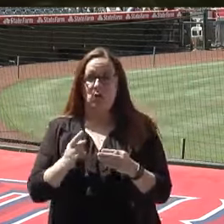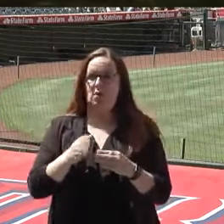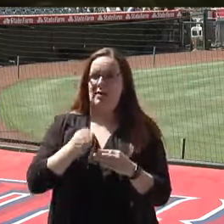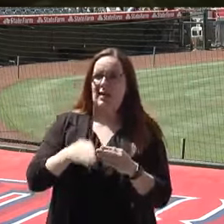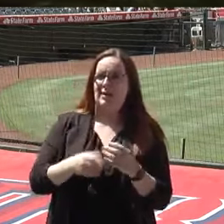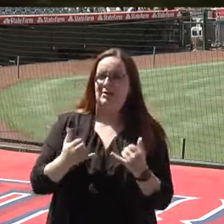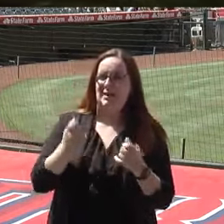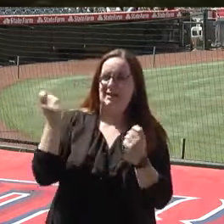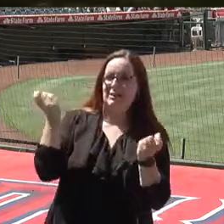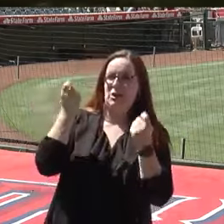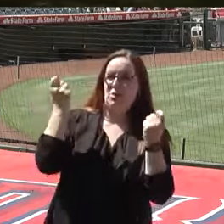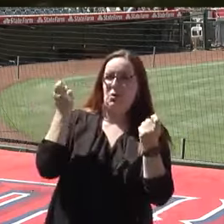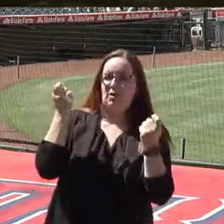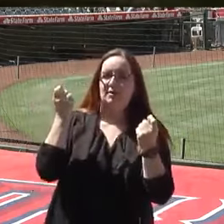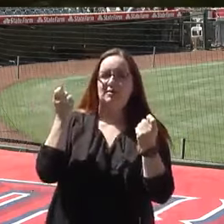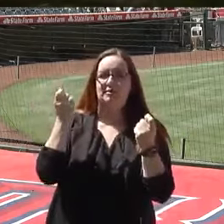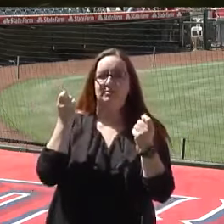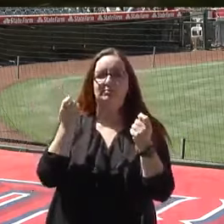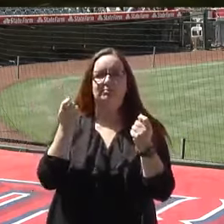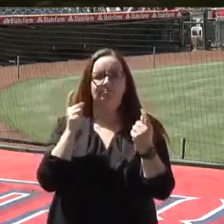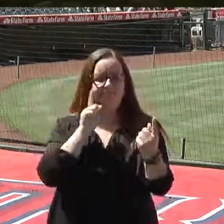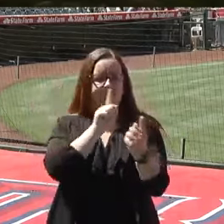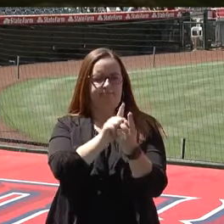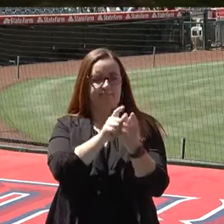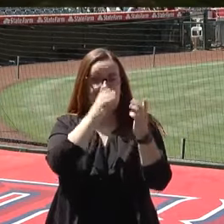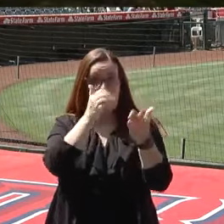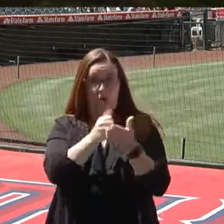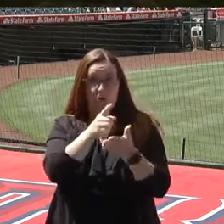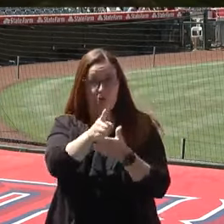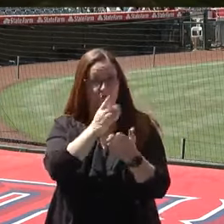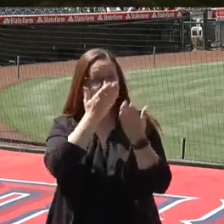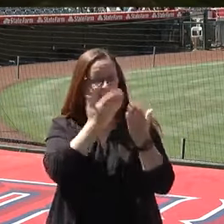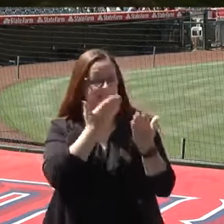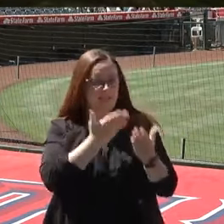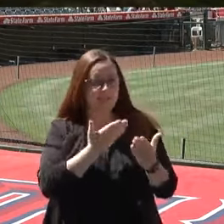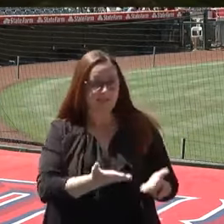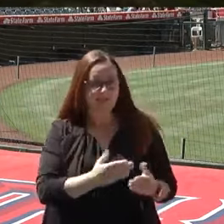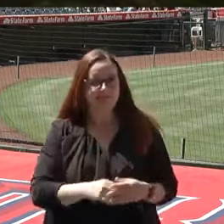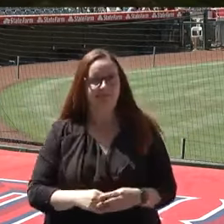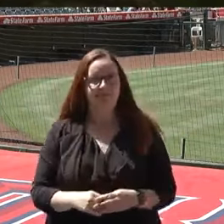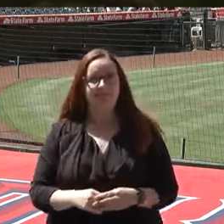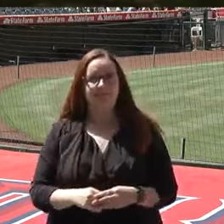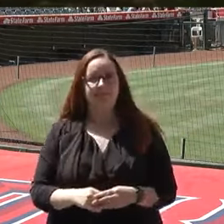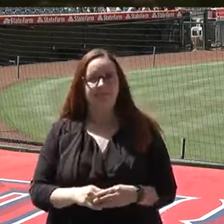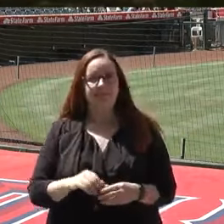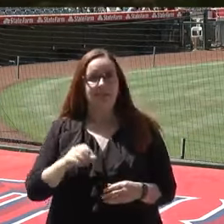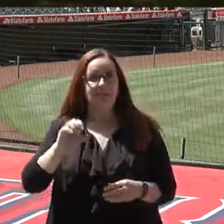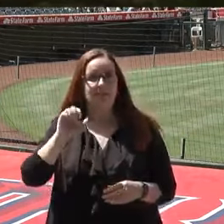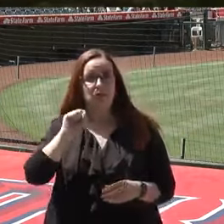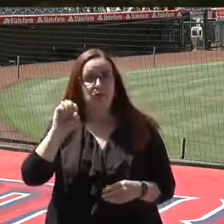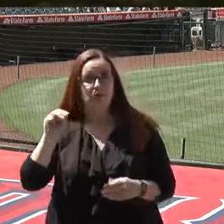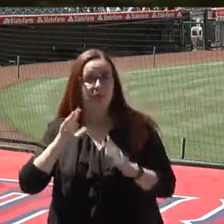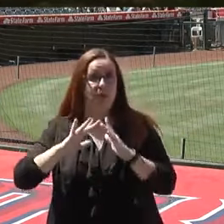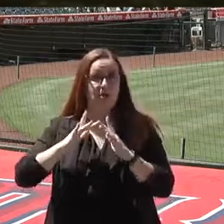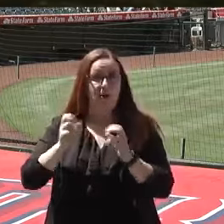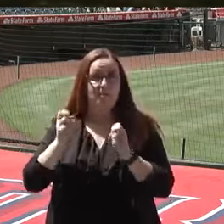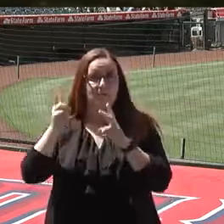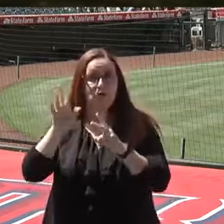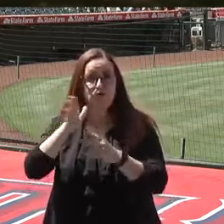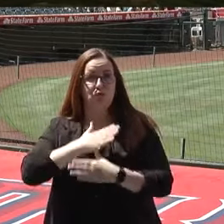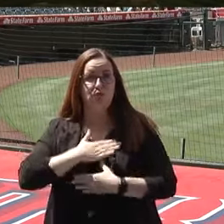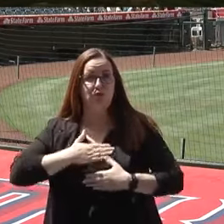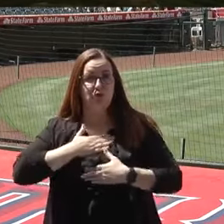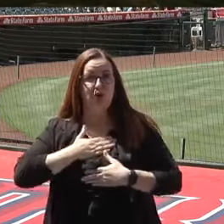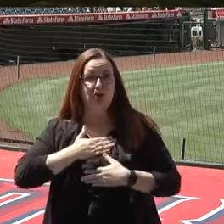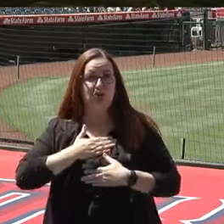ceremony, to thank someone who helped you get here. Post your appreciation on social media. Pick up the phone